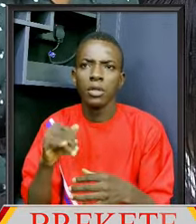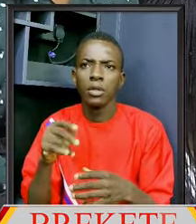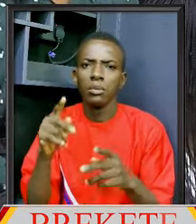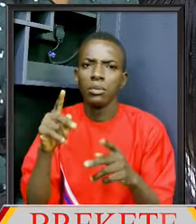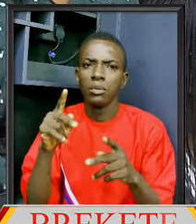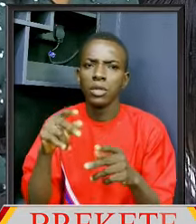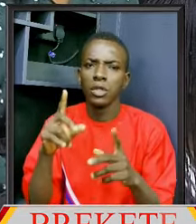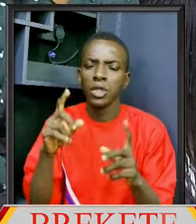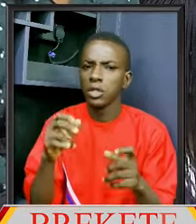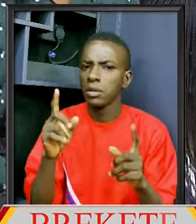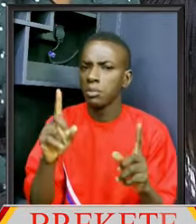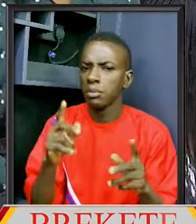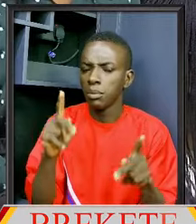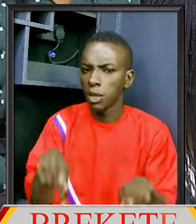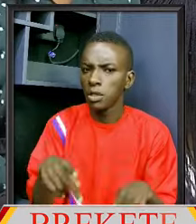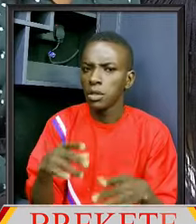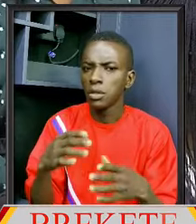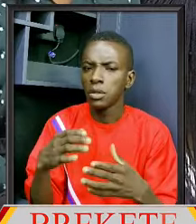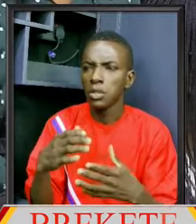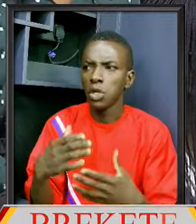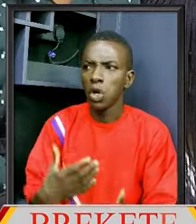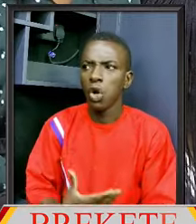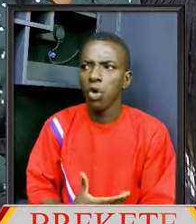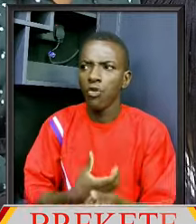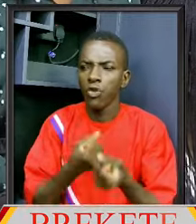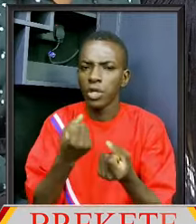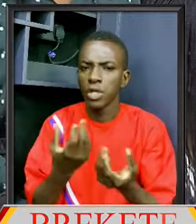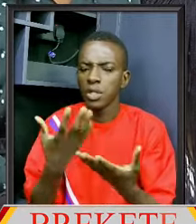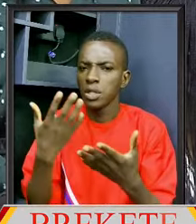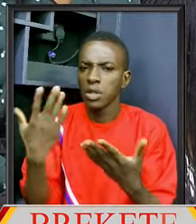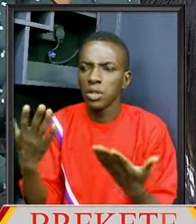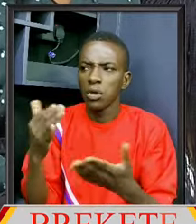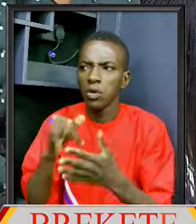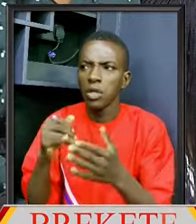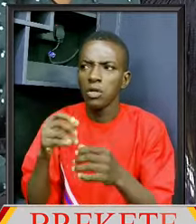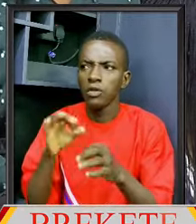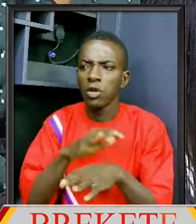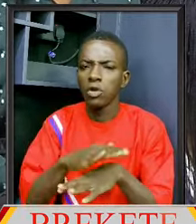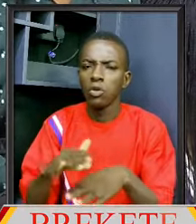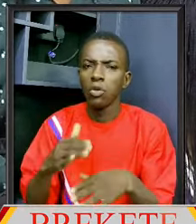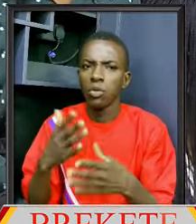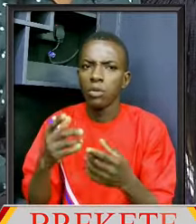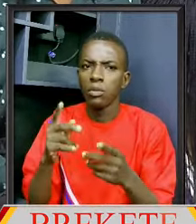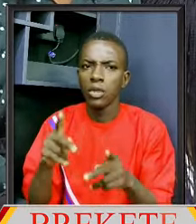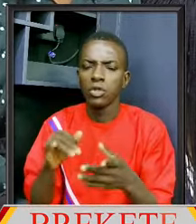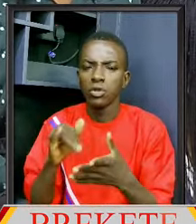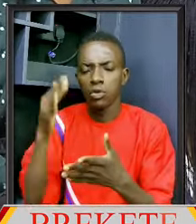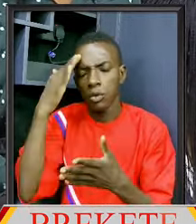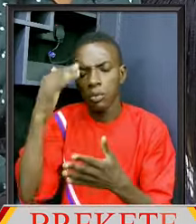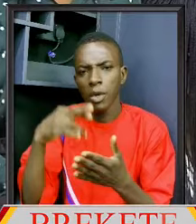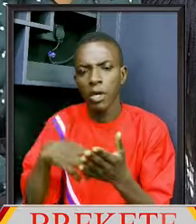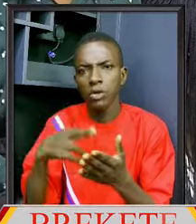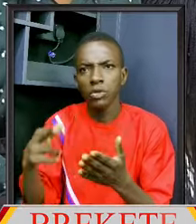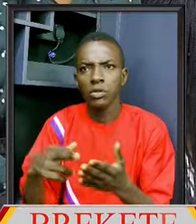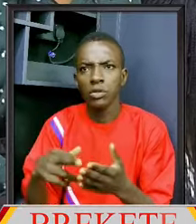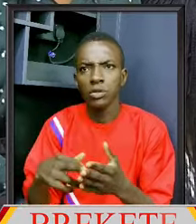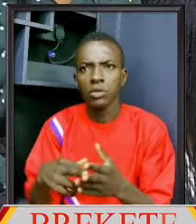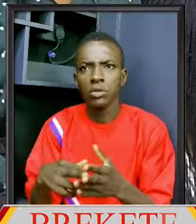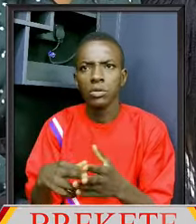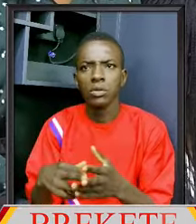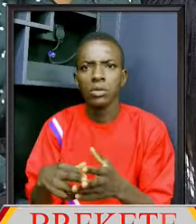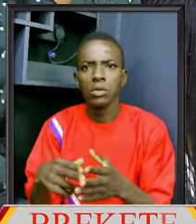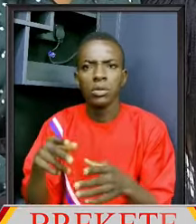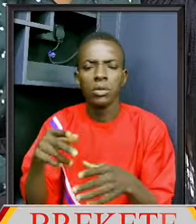na personal thing. Test na confidential thing. What if I know one more person know my result? The Parliament